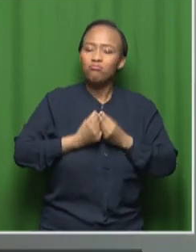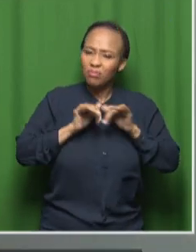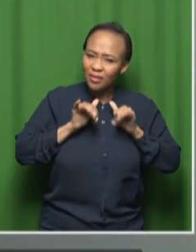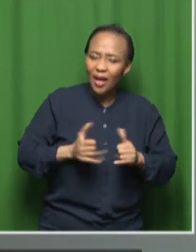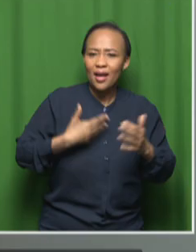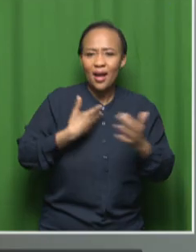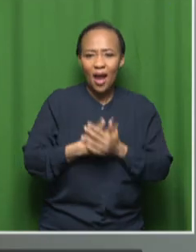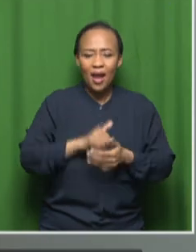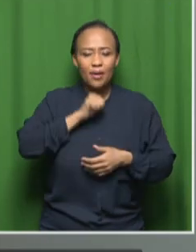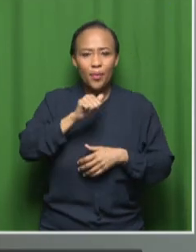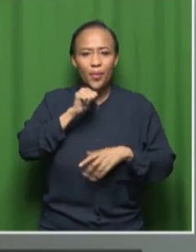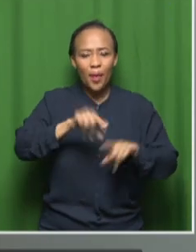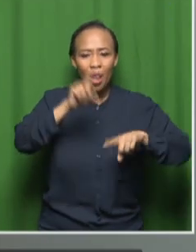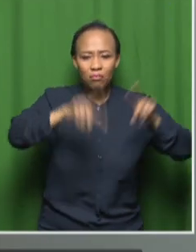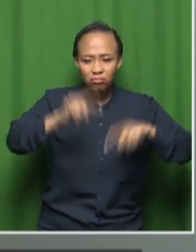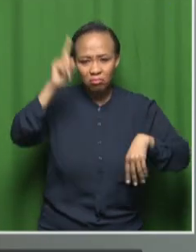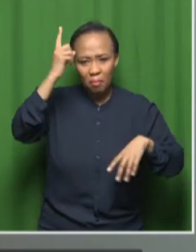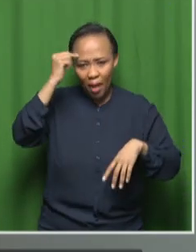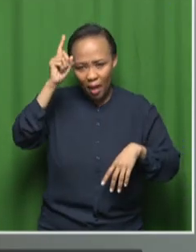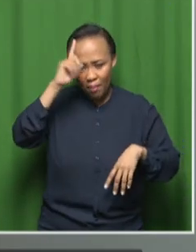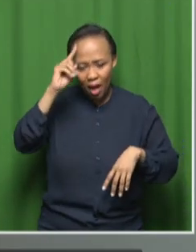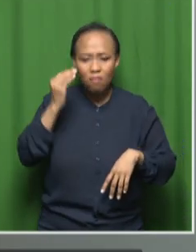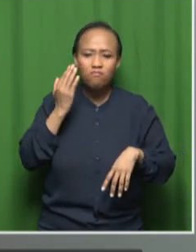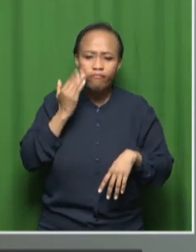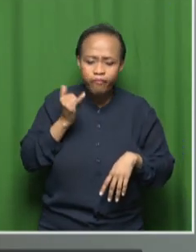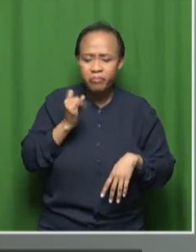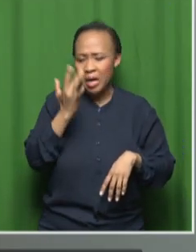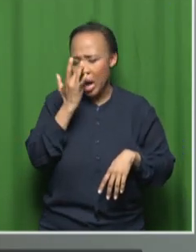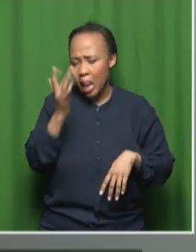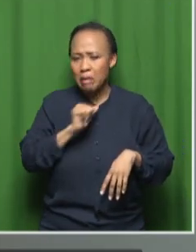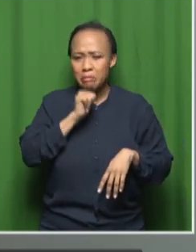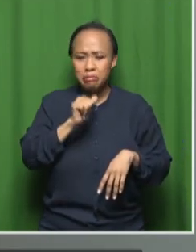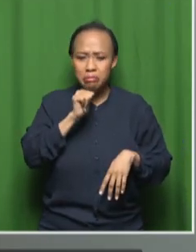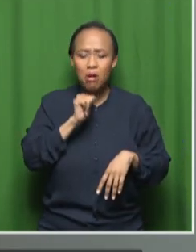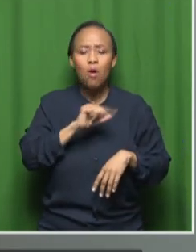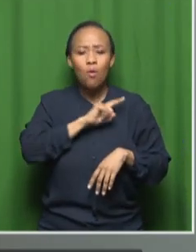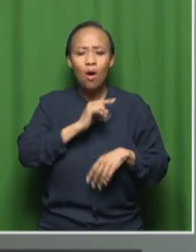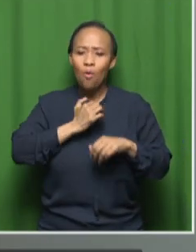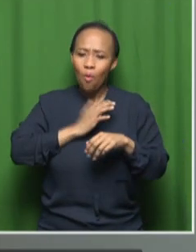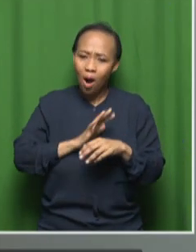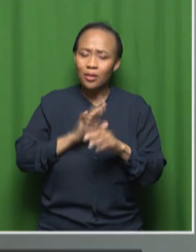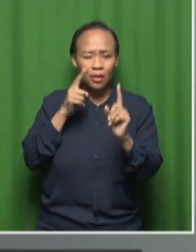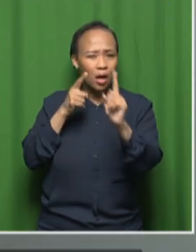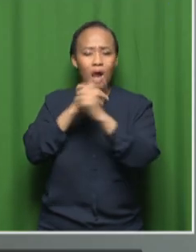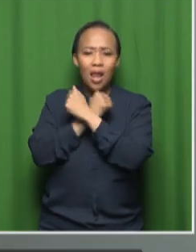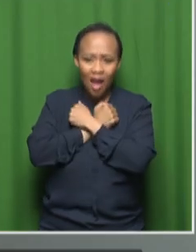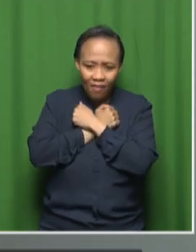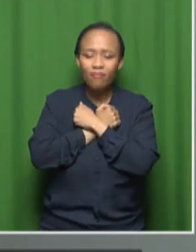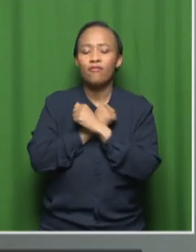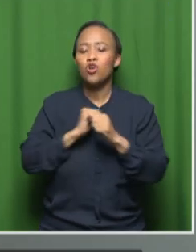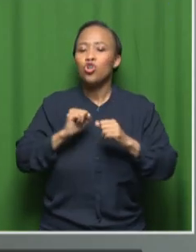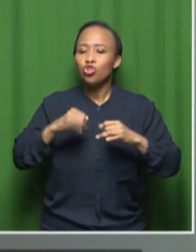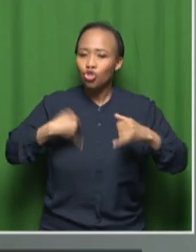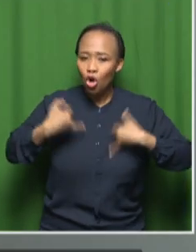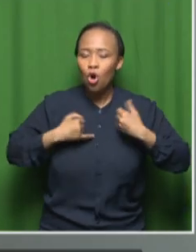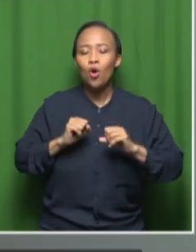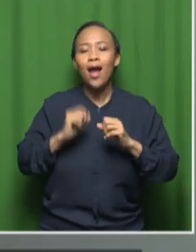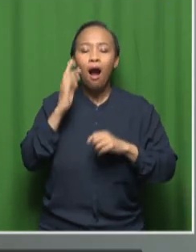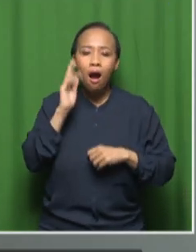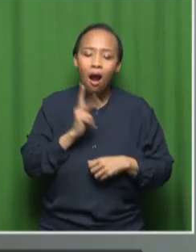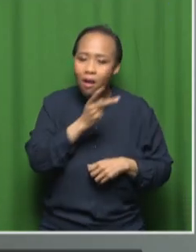and under Christian principles, which is love and joy and kindness and harmony. And that's what